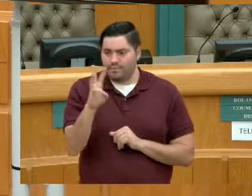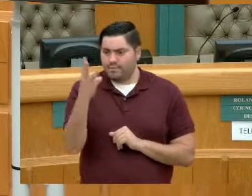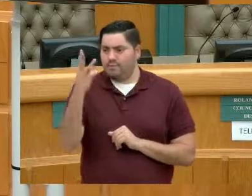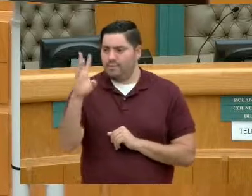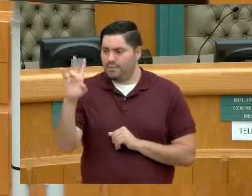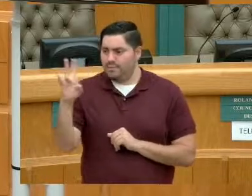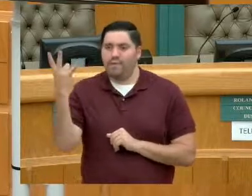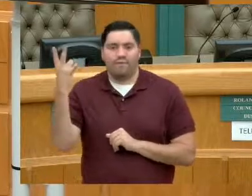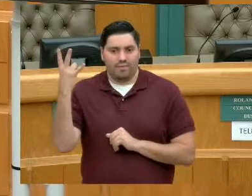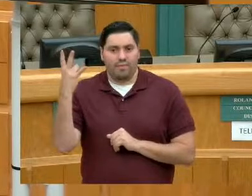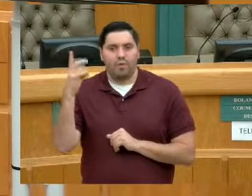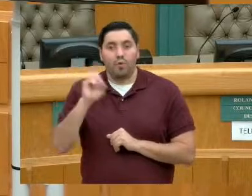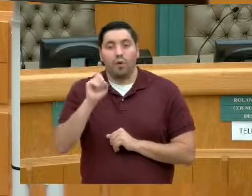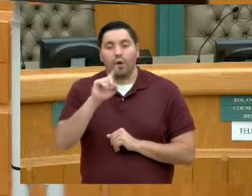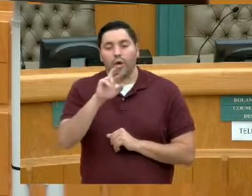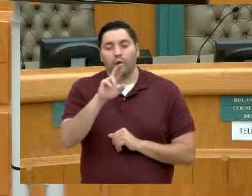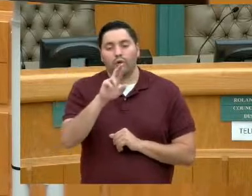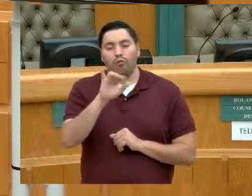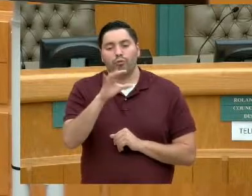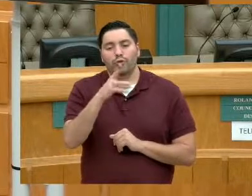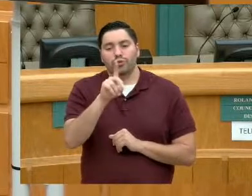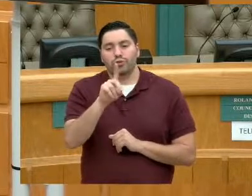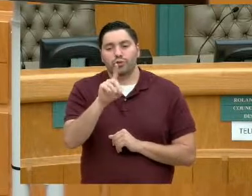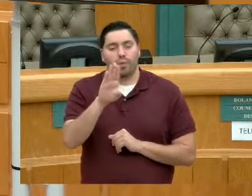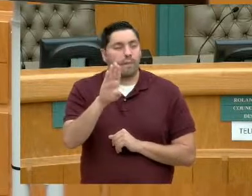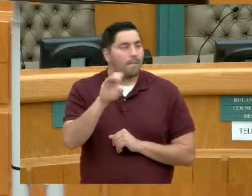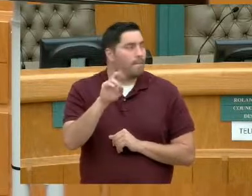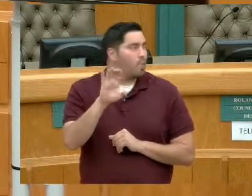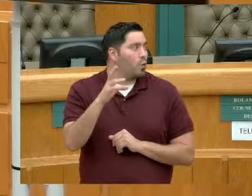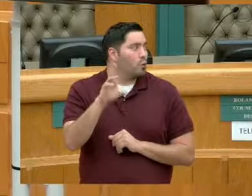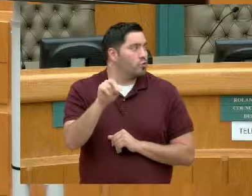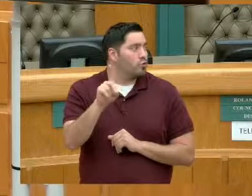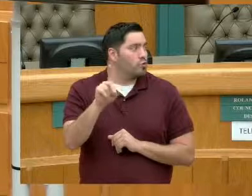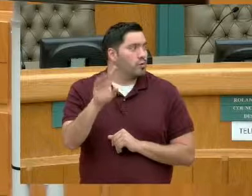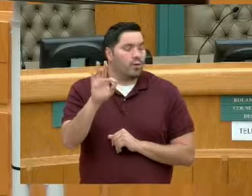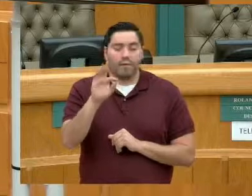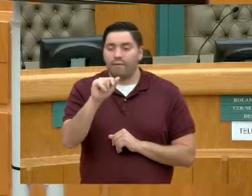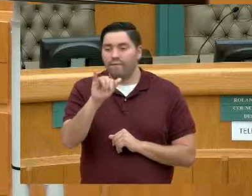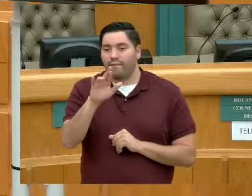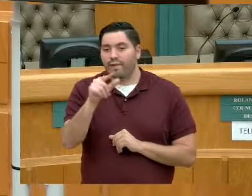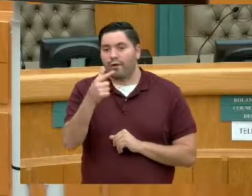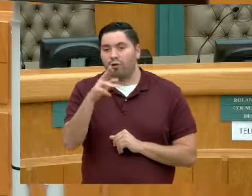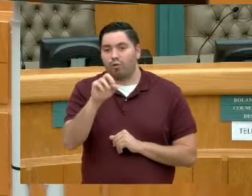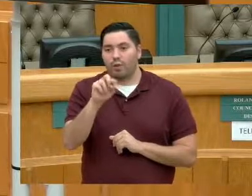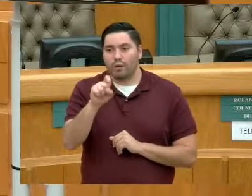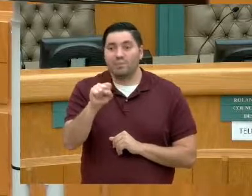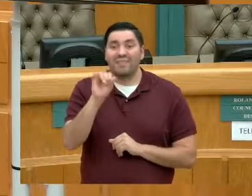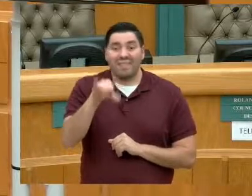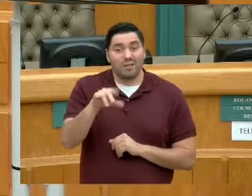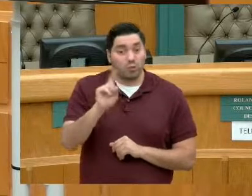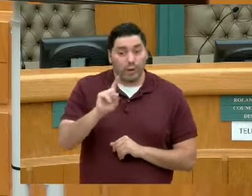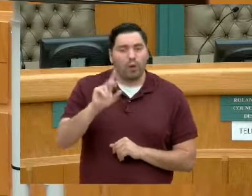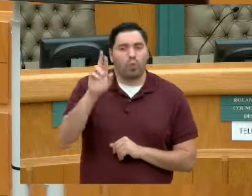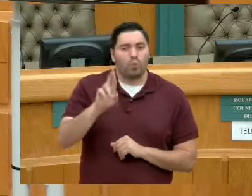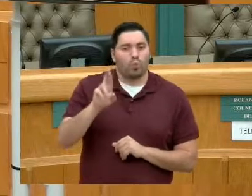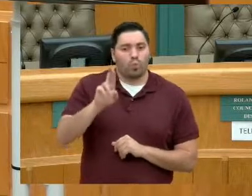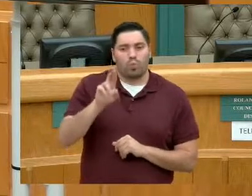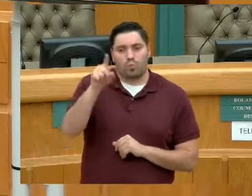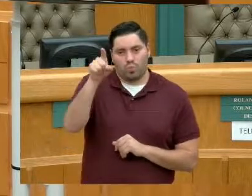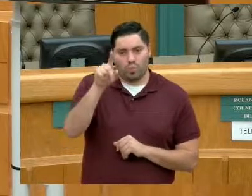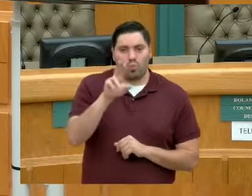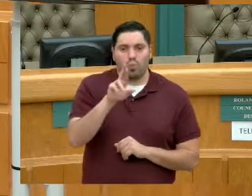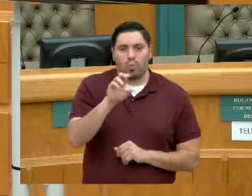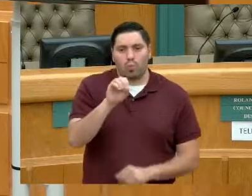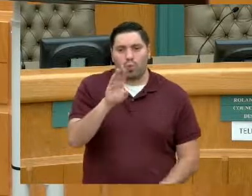Sunday, June 5th, 6th, and 7th, and that's going to be at the Richard Borchard Fairgrounds in Robstown. Okay,